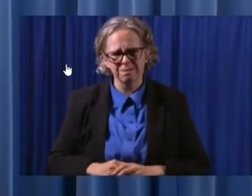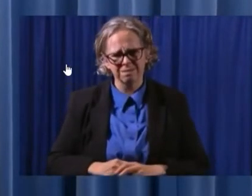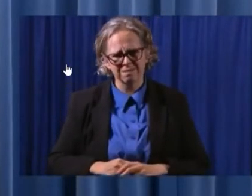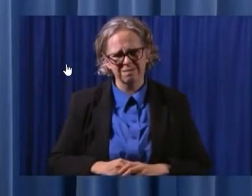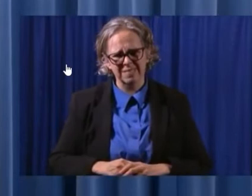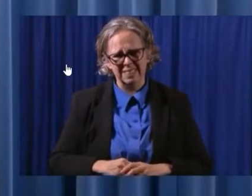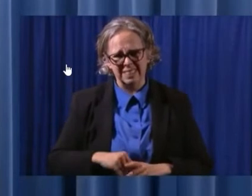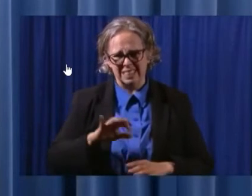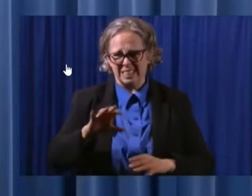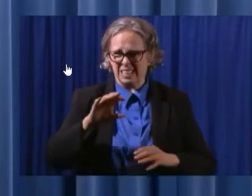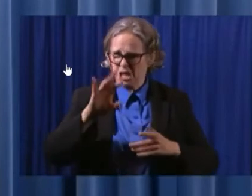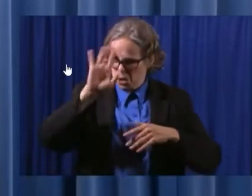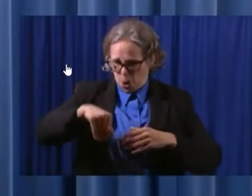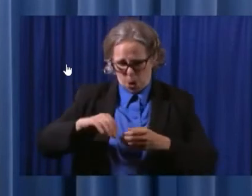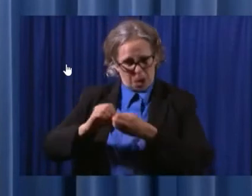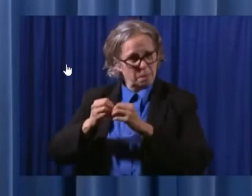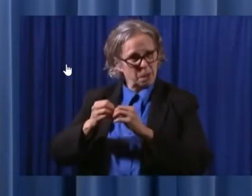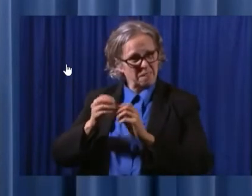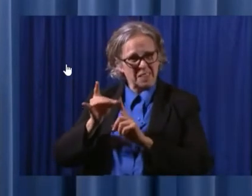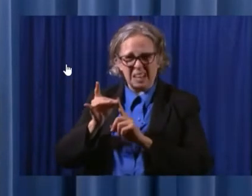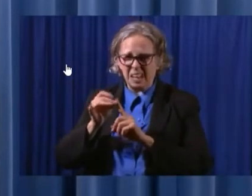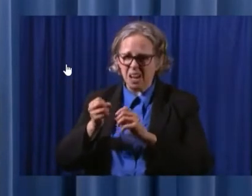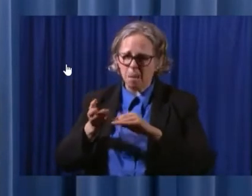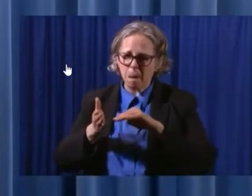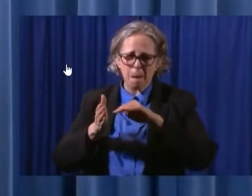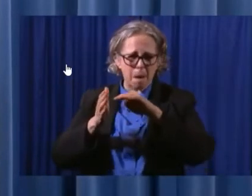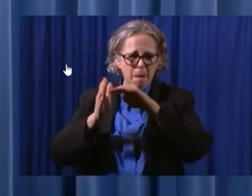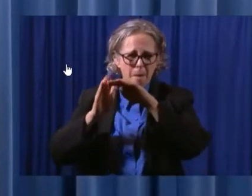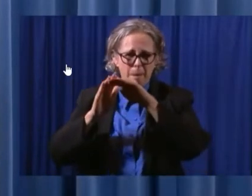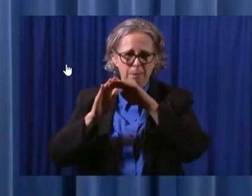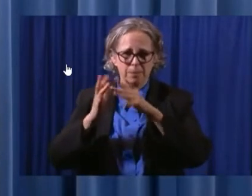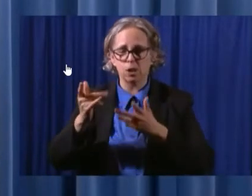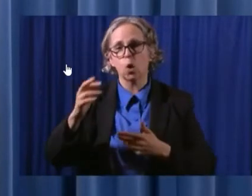before I start, let me just say that